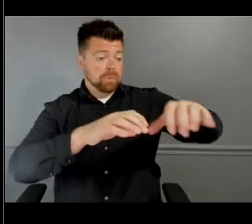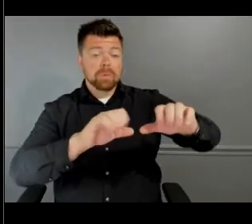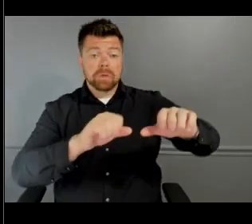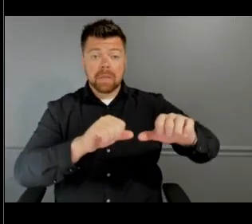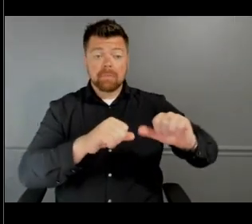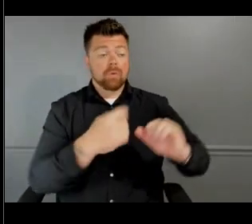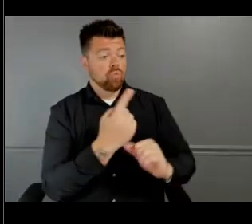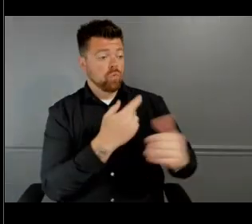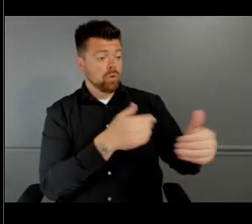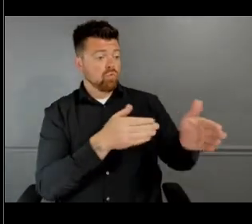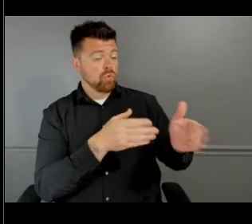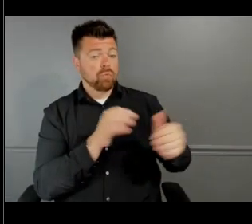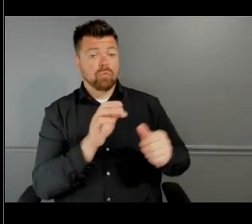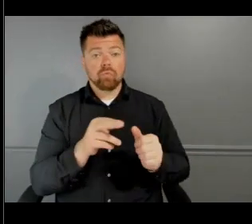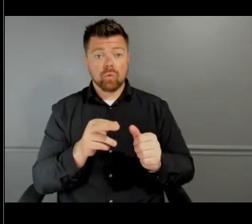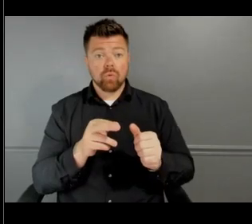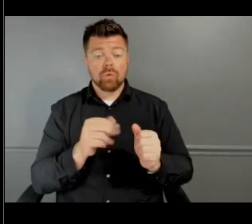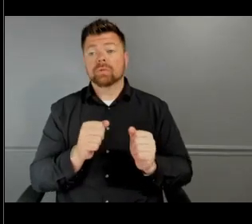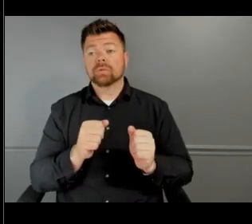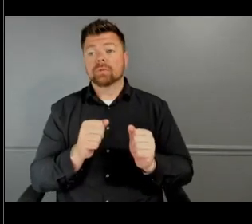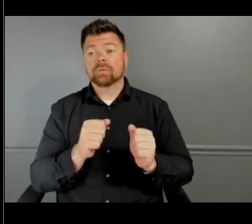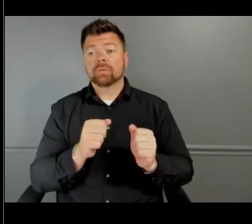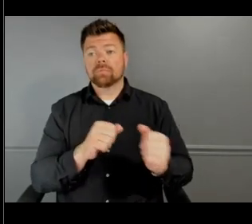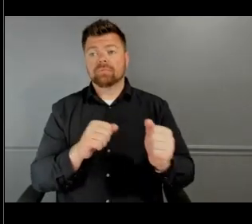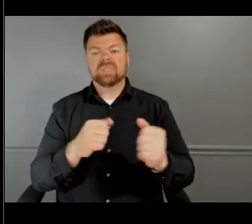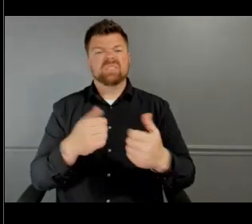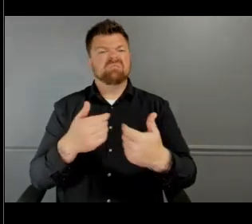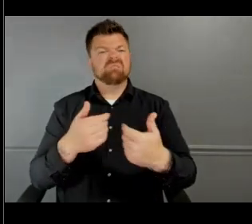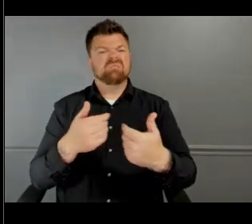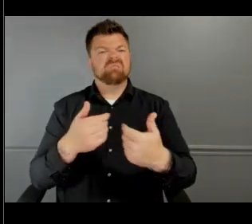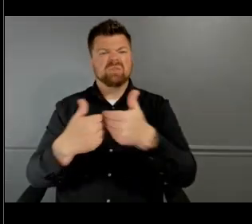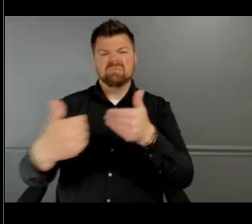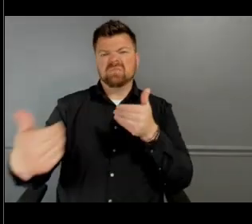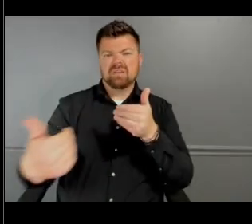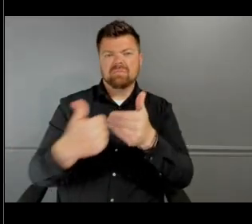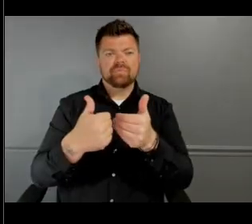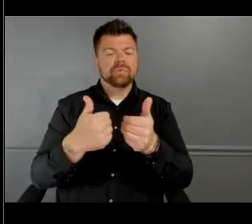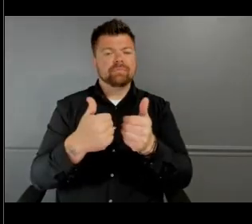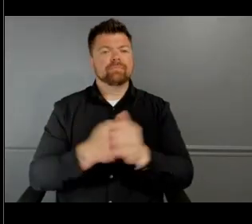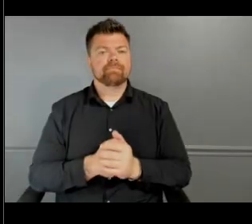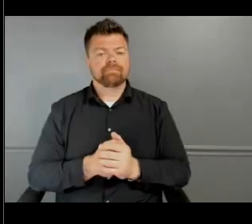be compartmentalized in separate adjacent spaces.